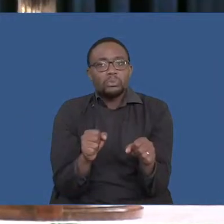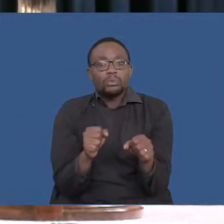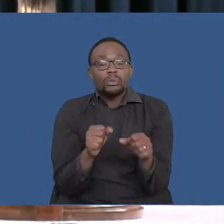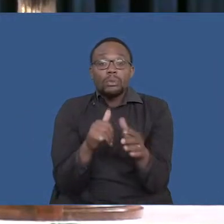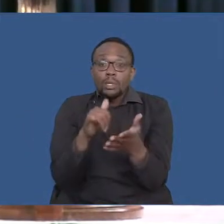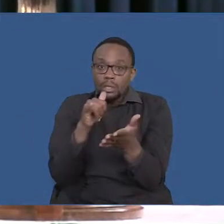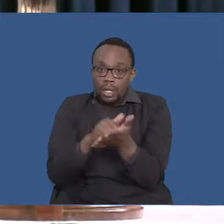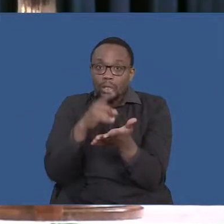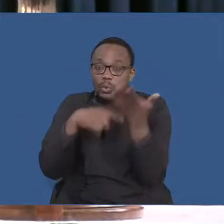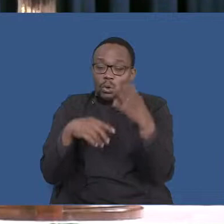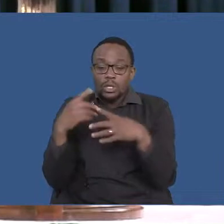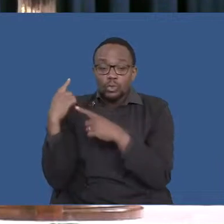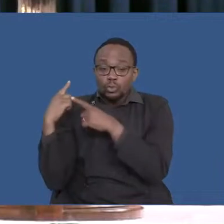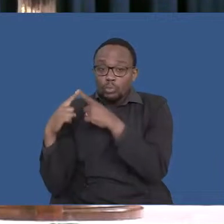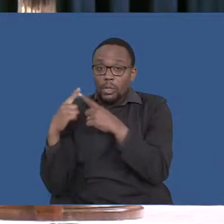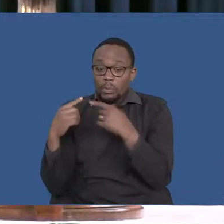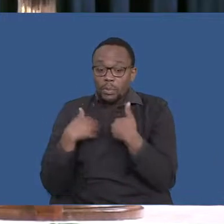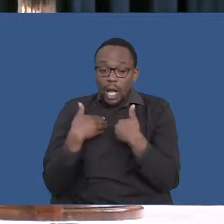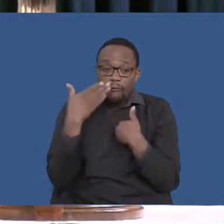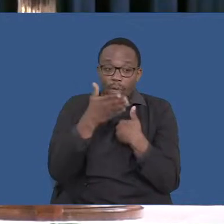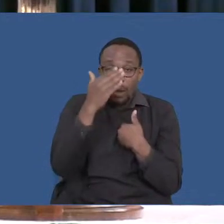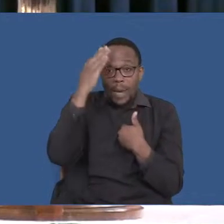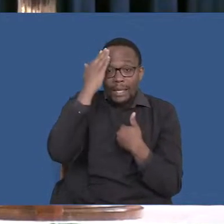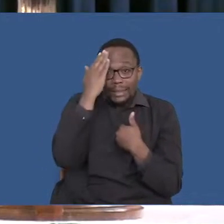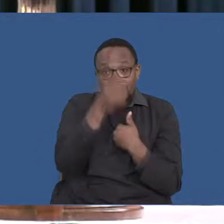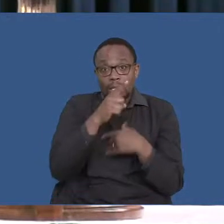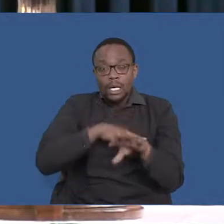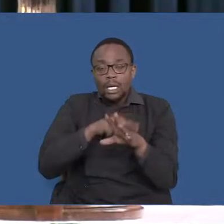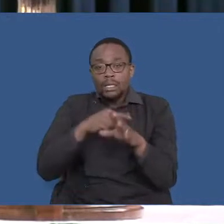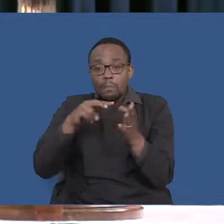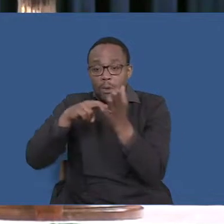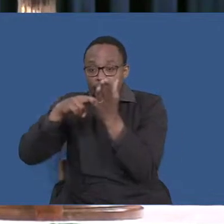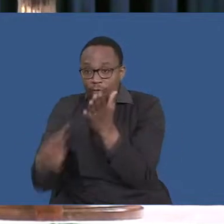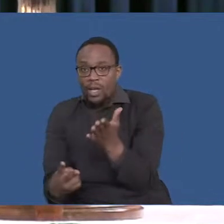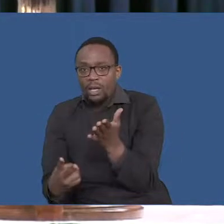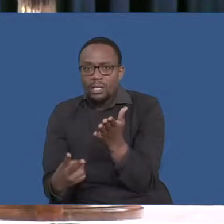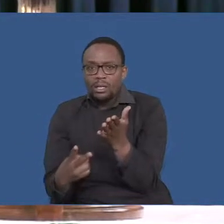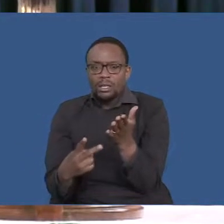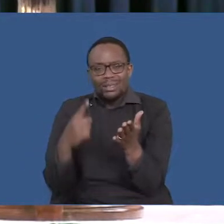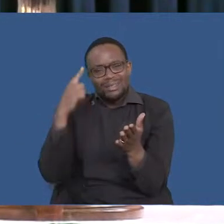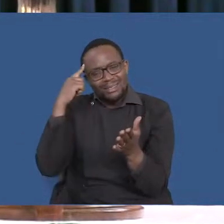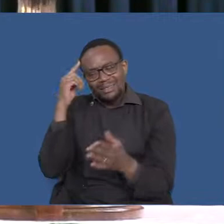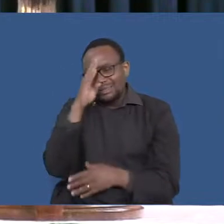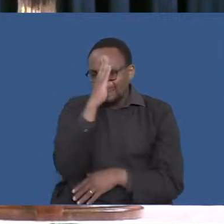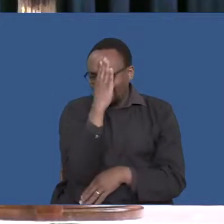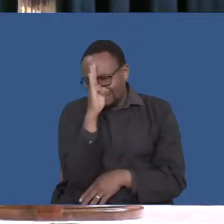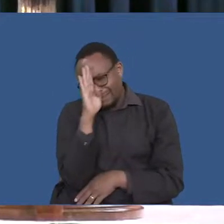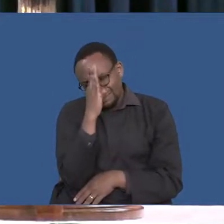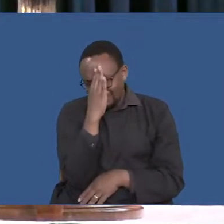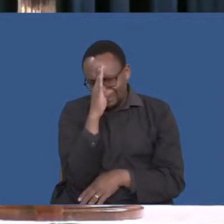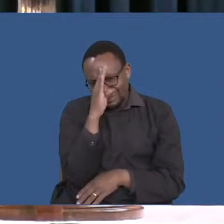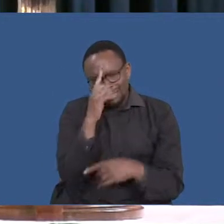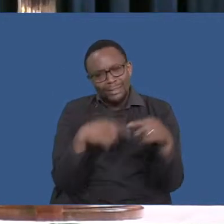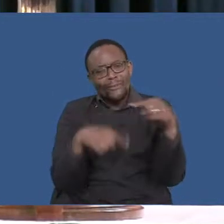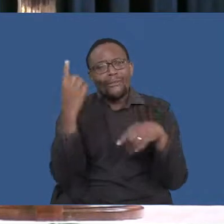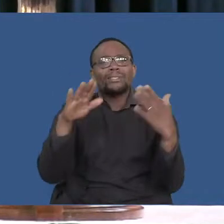what exactly the Israelites were at when they were defeated by Ai. They wondered whether they are going to get victory again. And that is